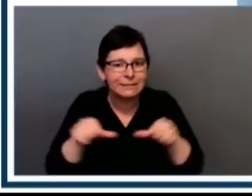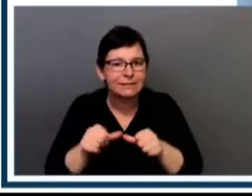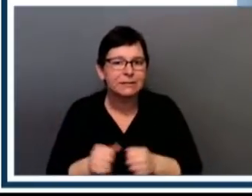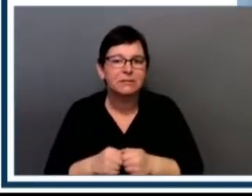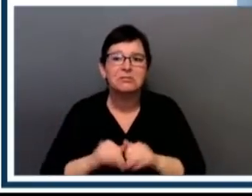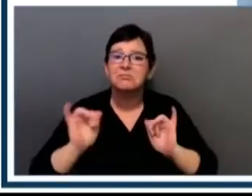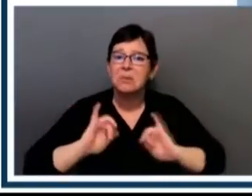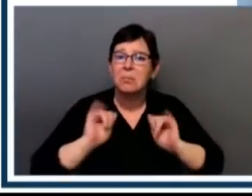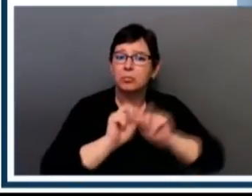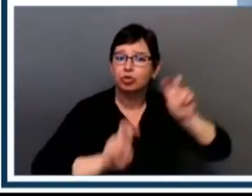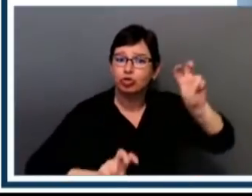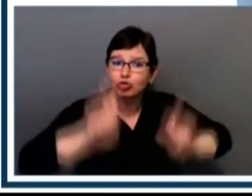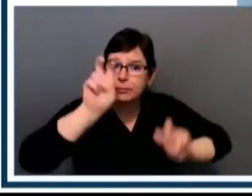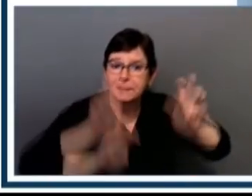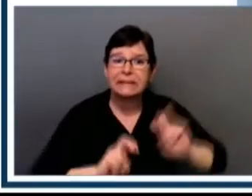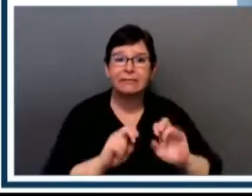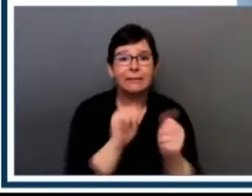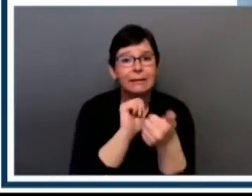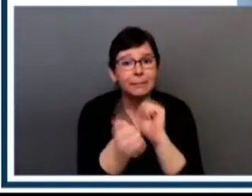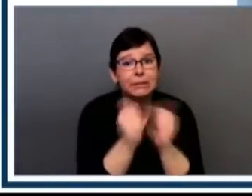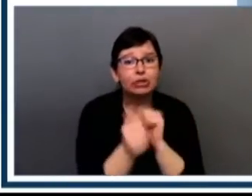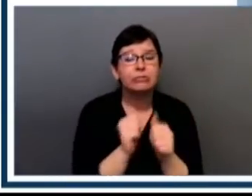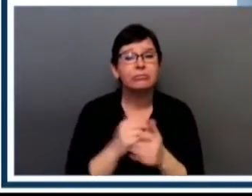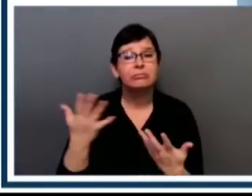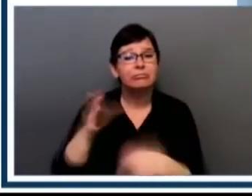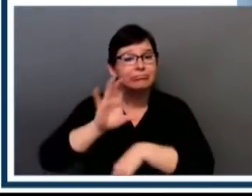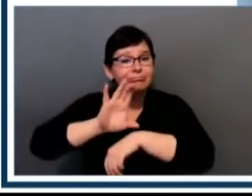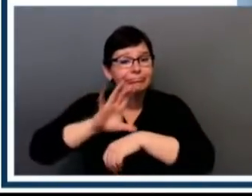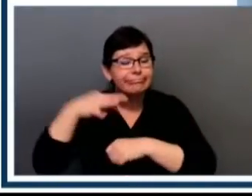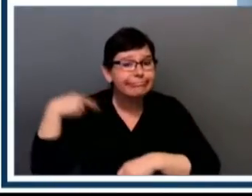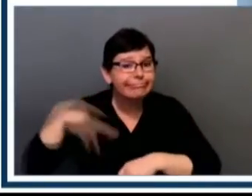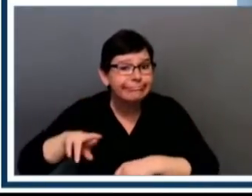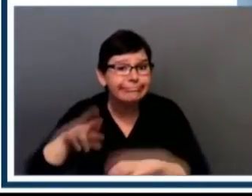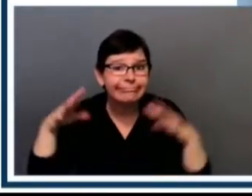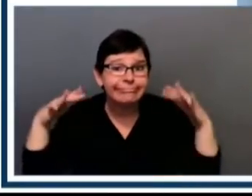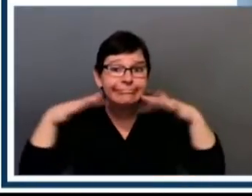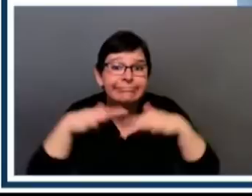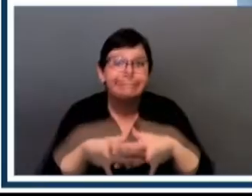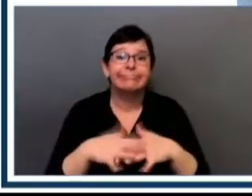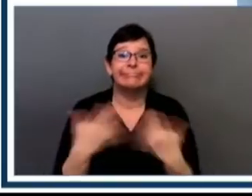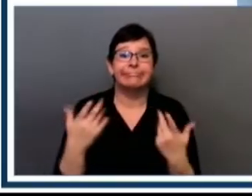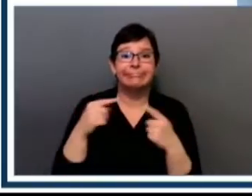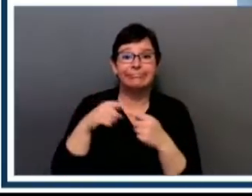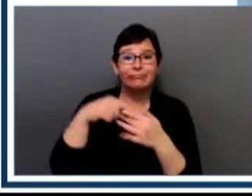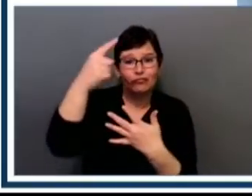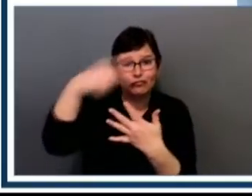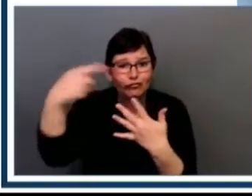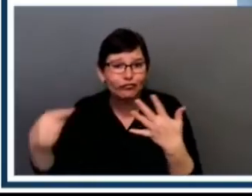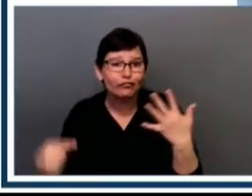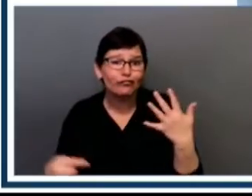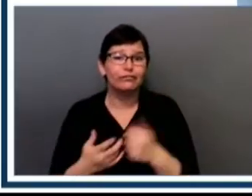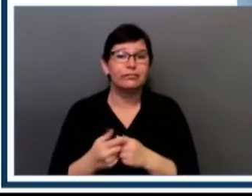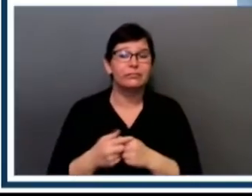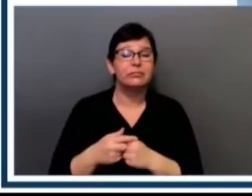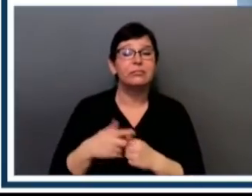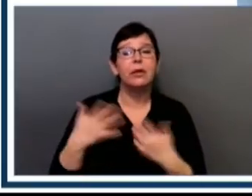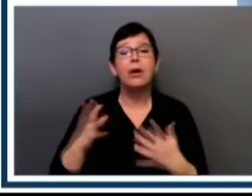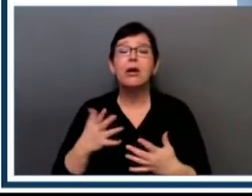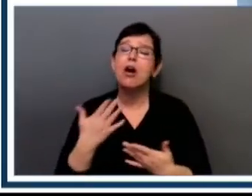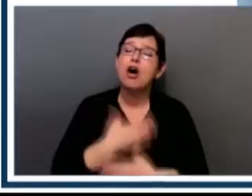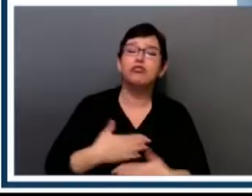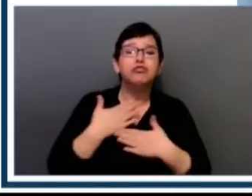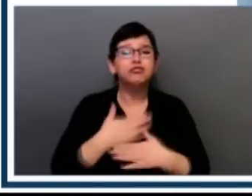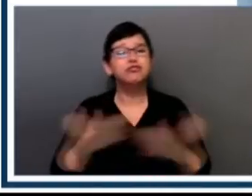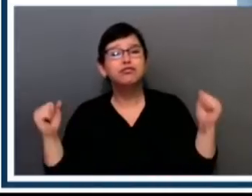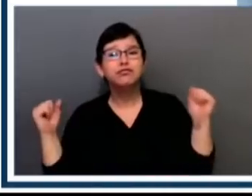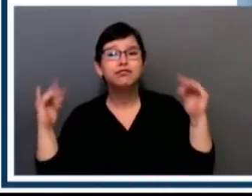will remain the same for indoors at 25, but will increase to 50 outdoors. Masks will